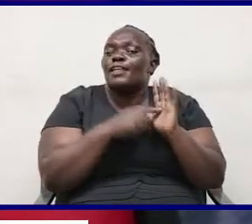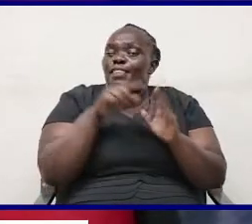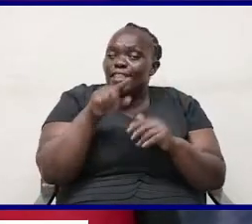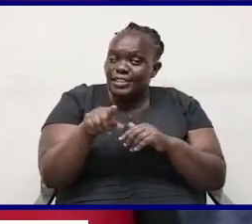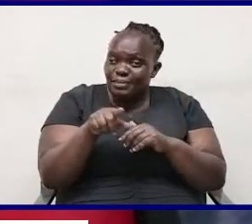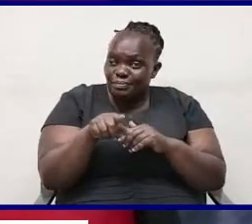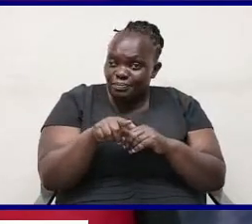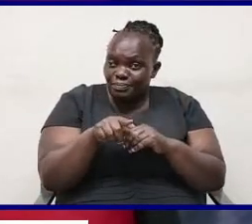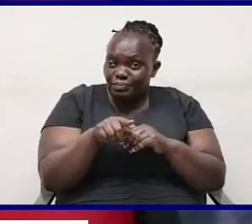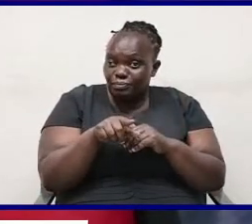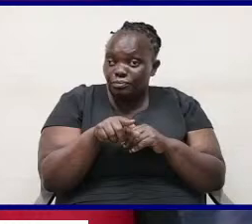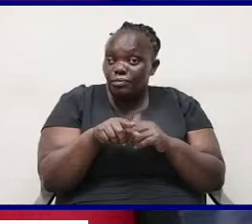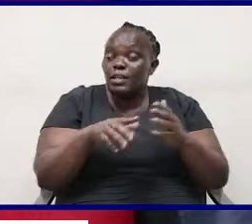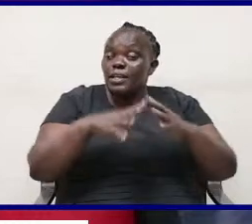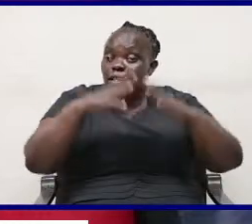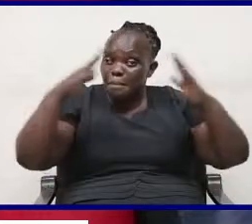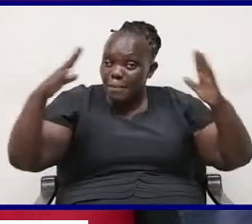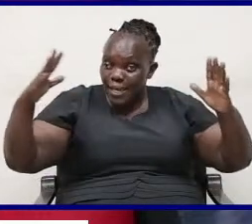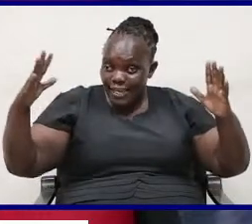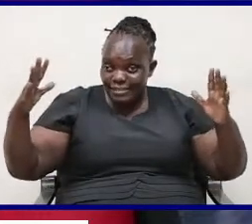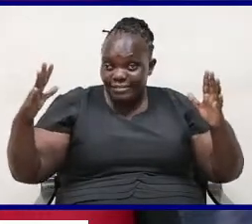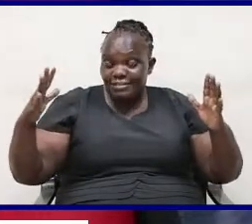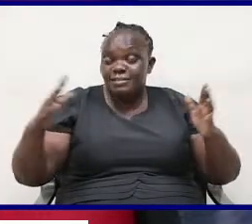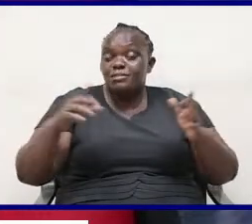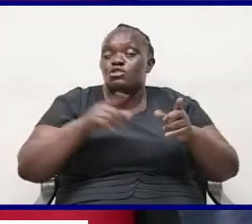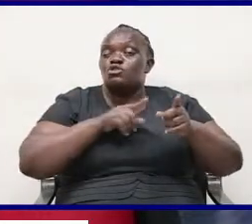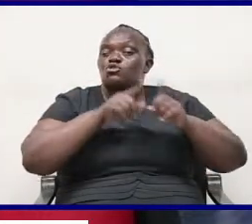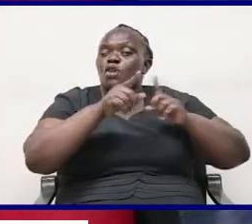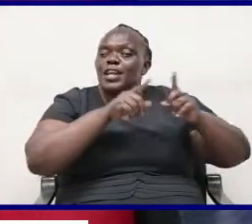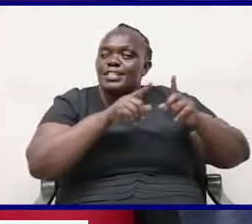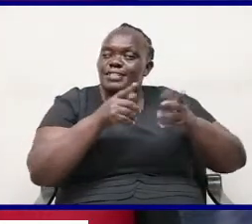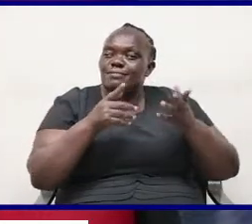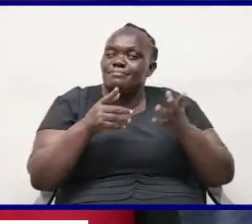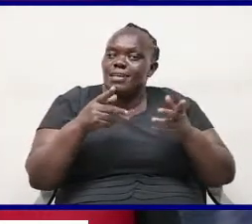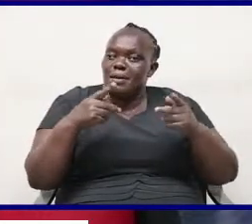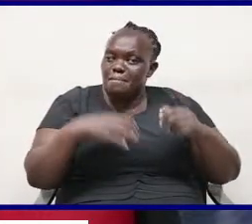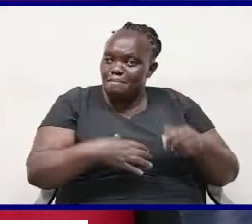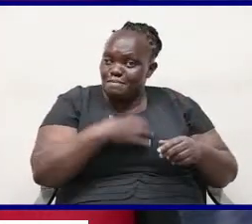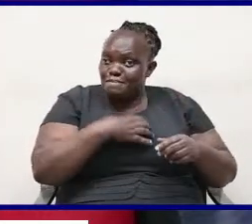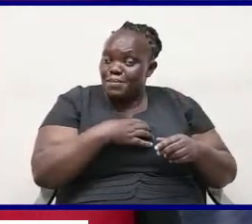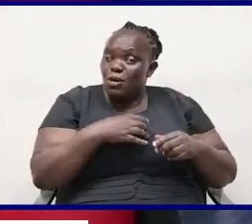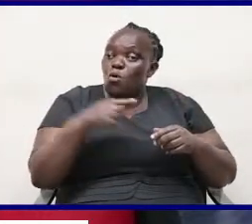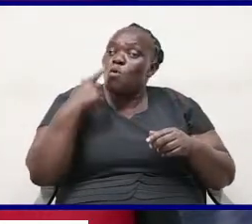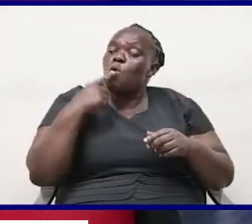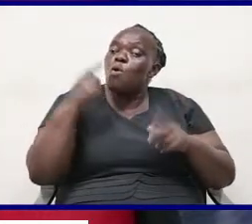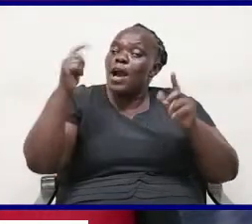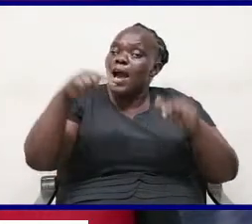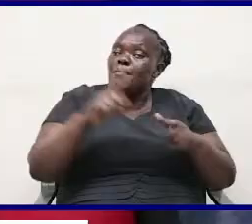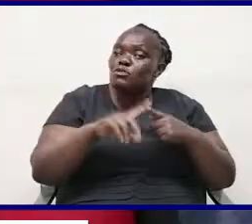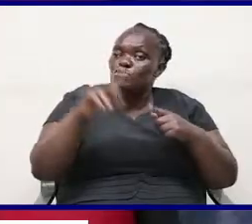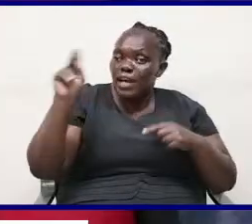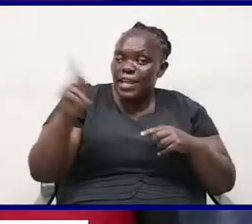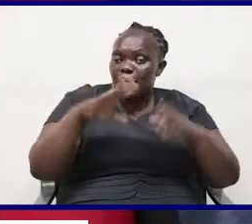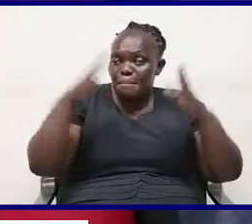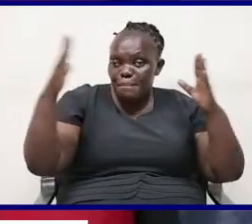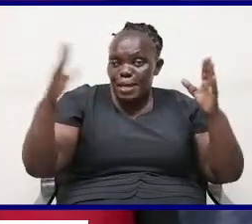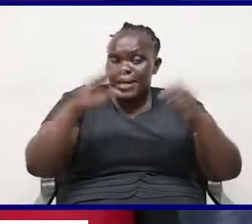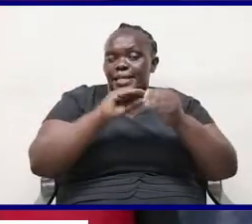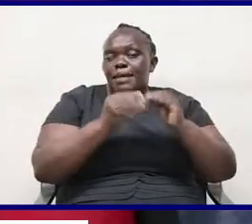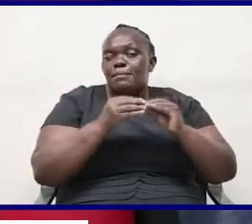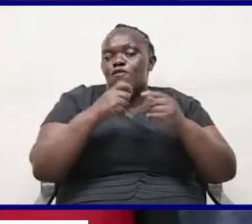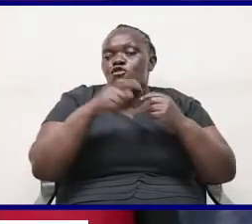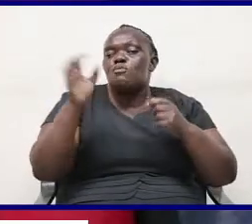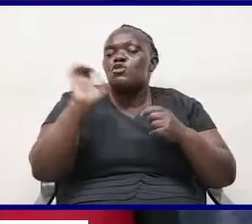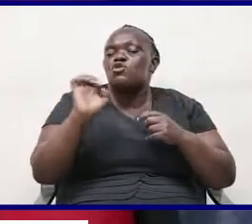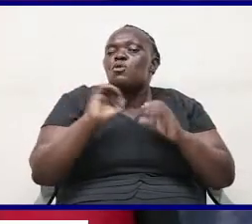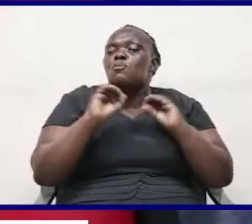that the biggest the tourists who come to Kenya, the big number is not even from